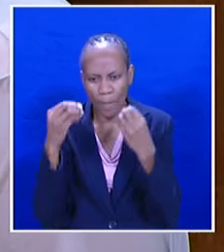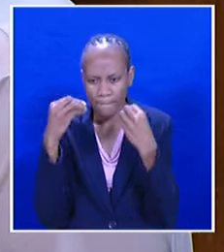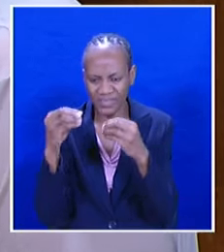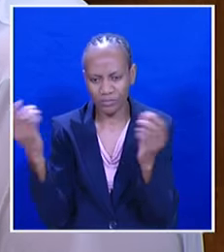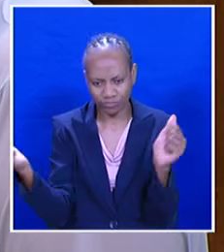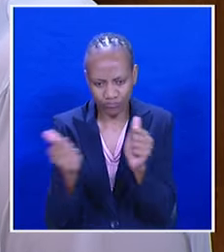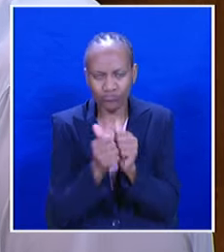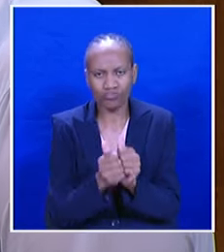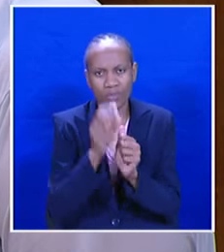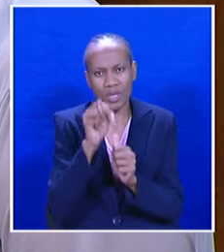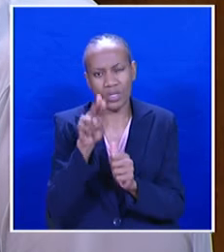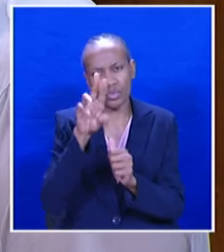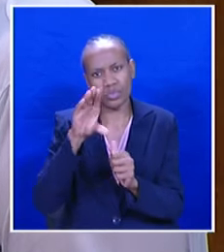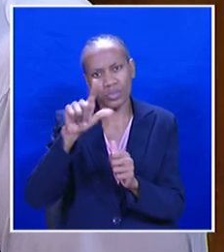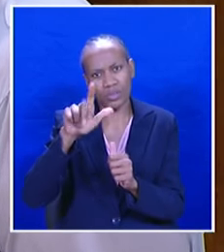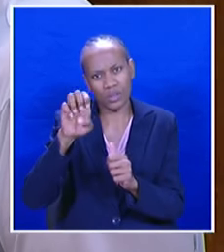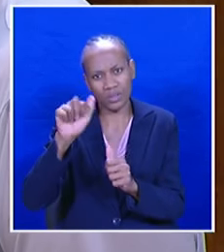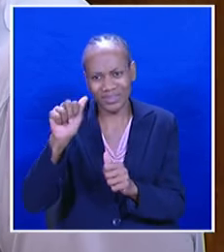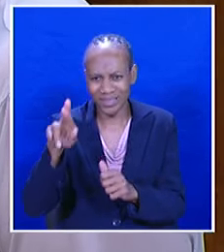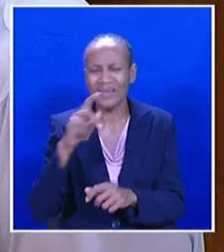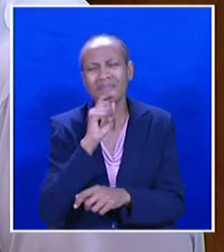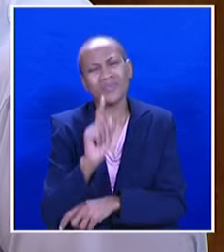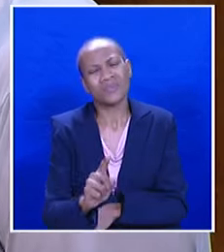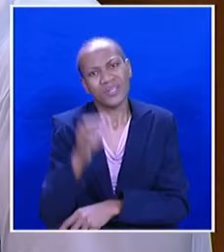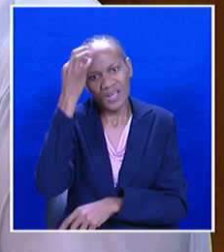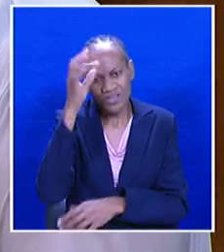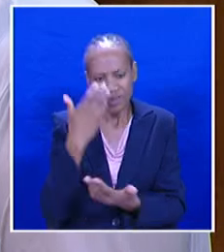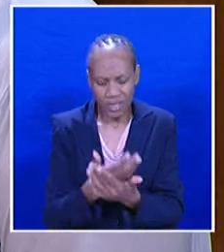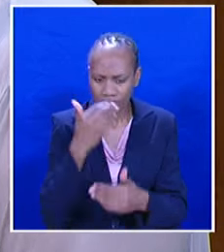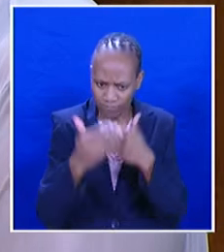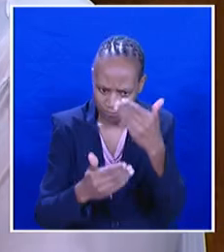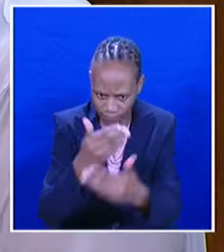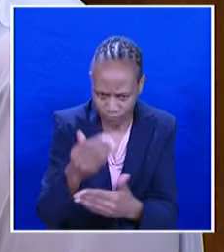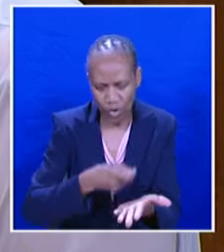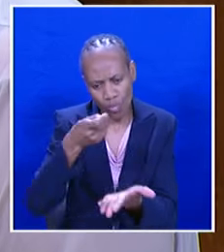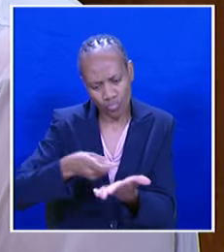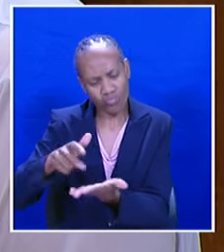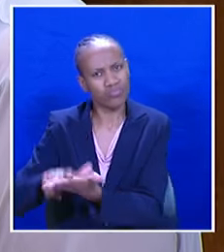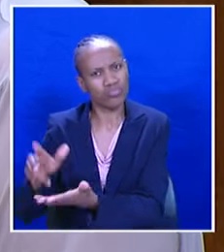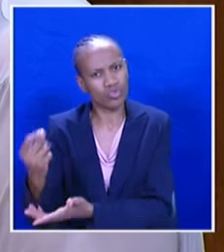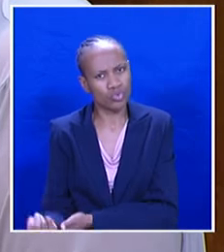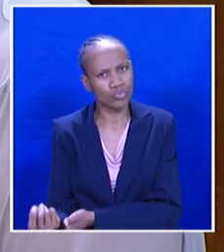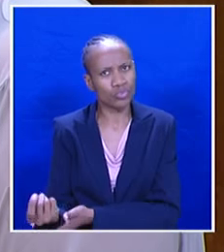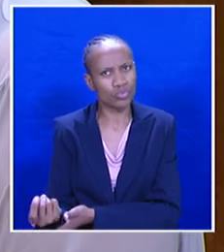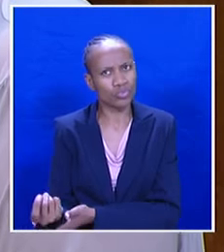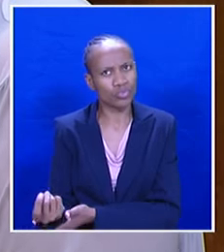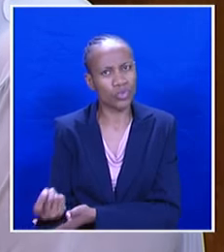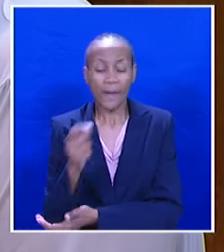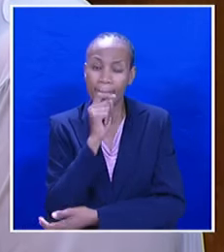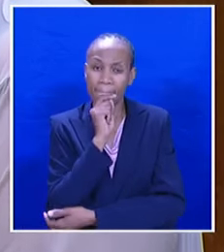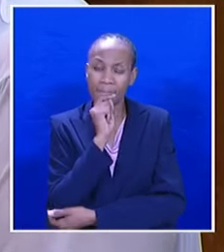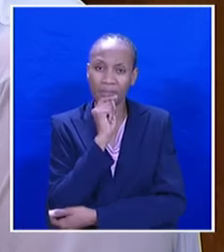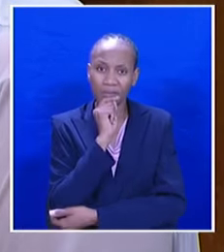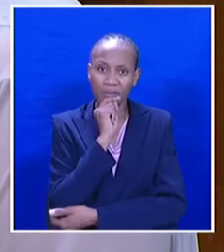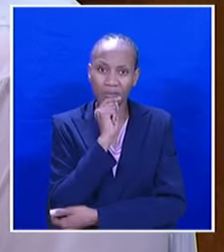groundwork for government-to-government contracting, which is designed to possibly sidestep the constitutional requirements